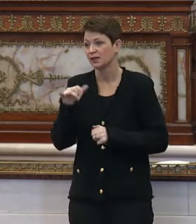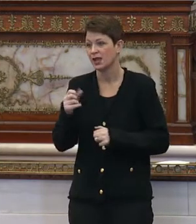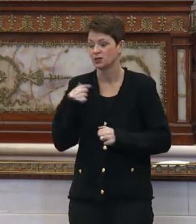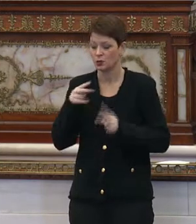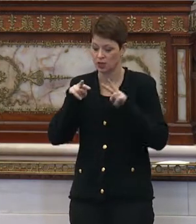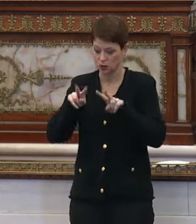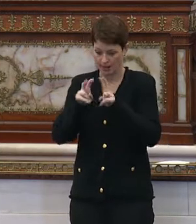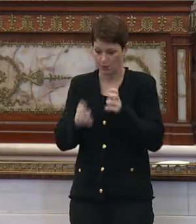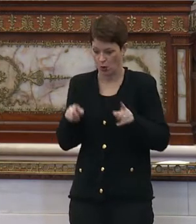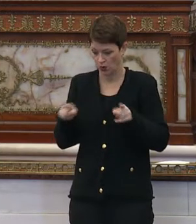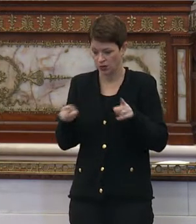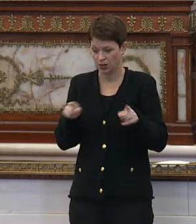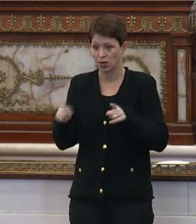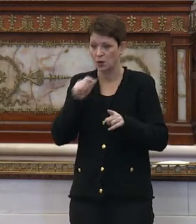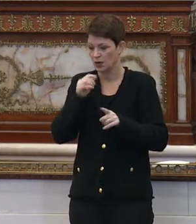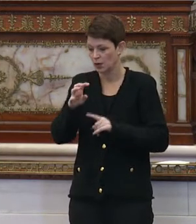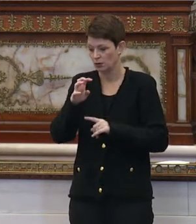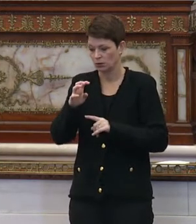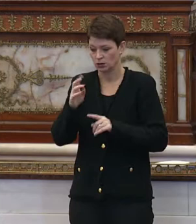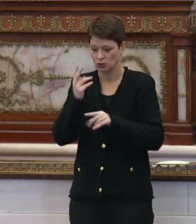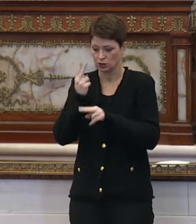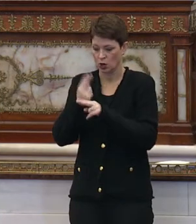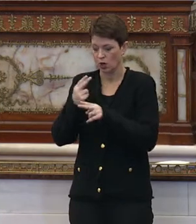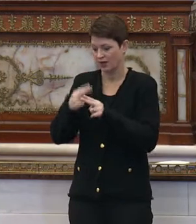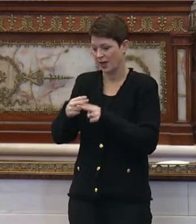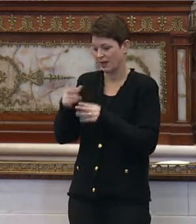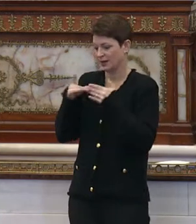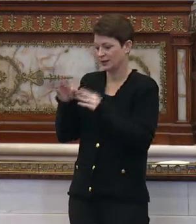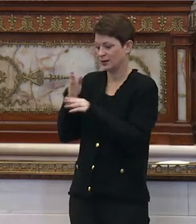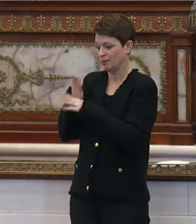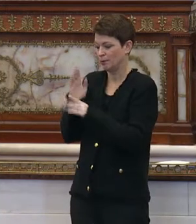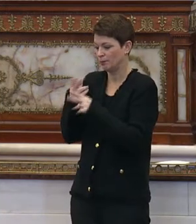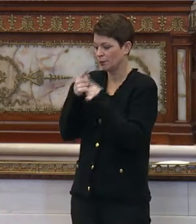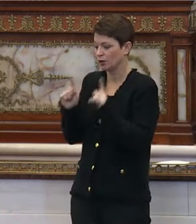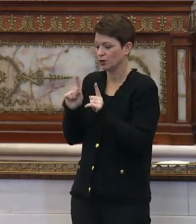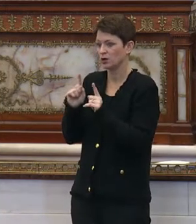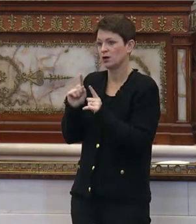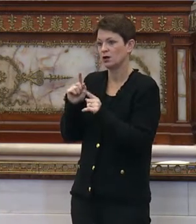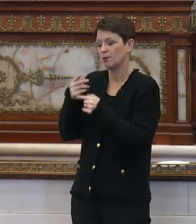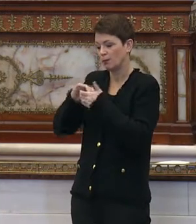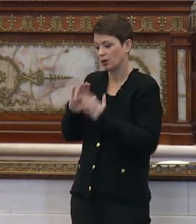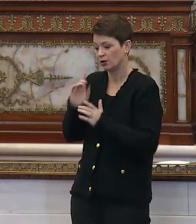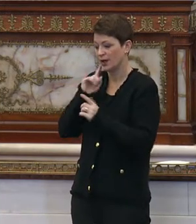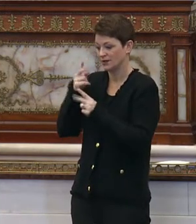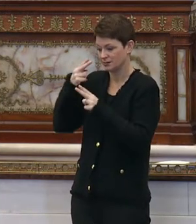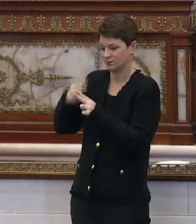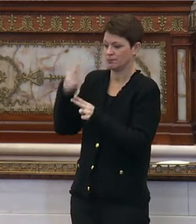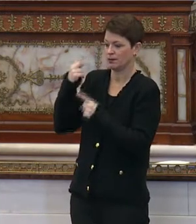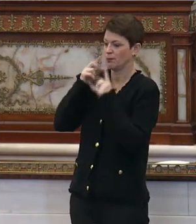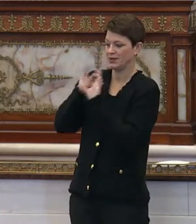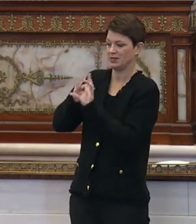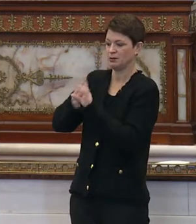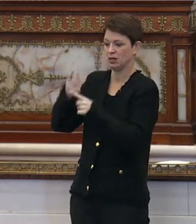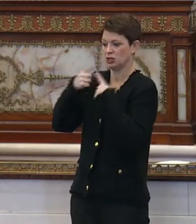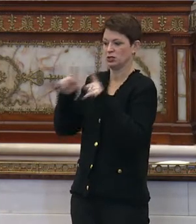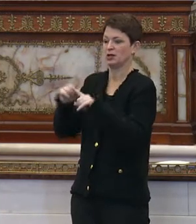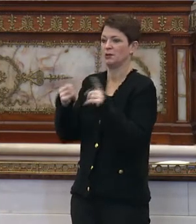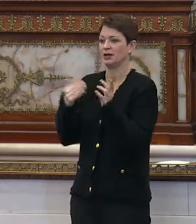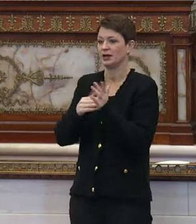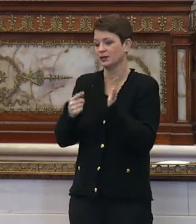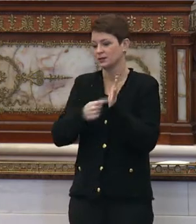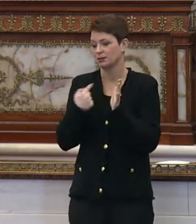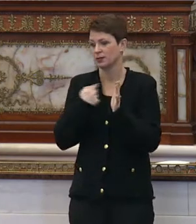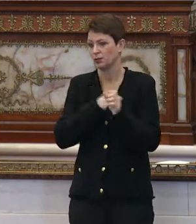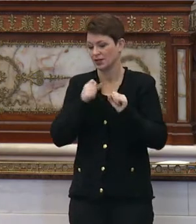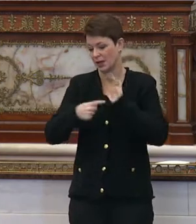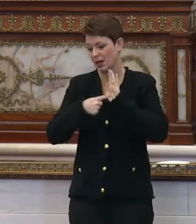look at both. We don't strictly count that lead partner as, you know, achieving participation. Sometimes we're fortunate to be able to